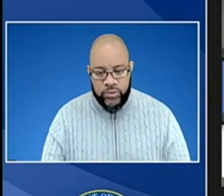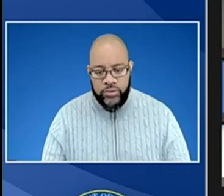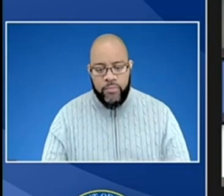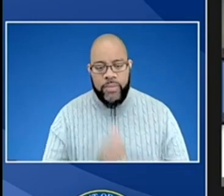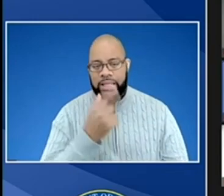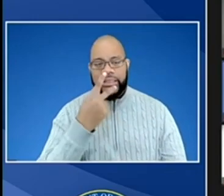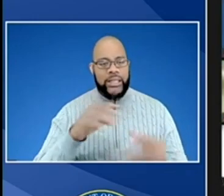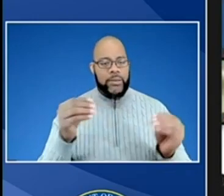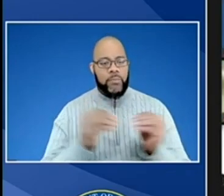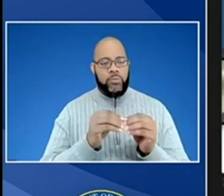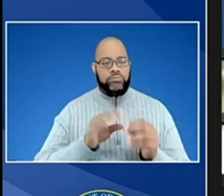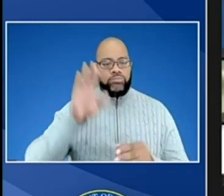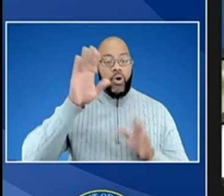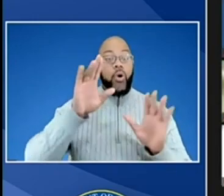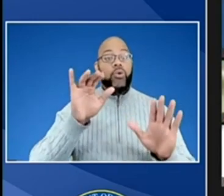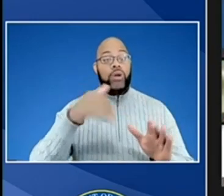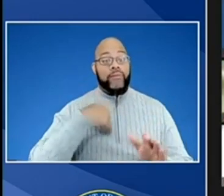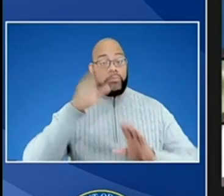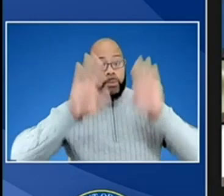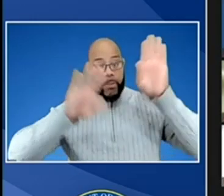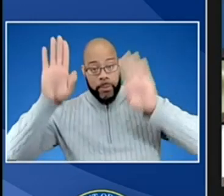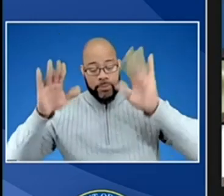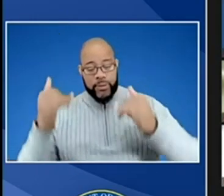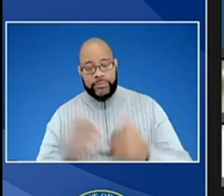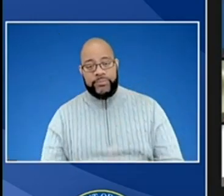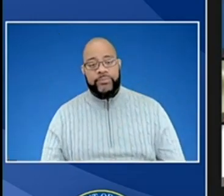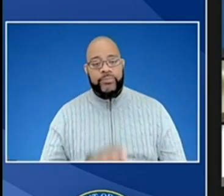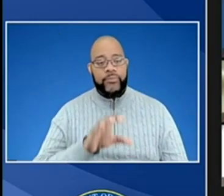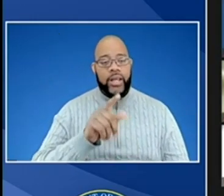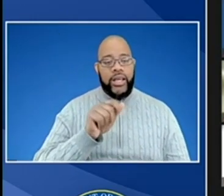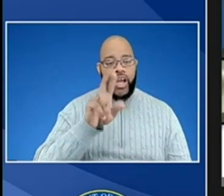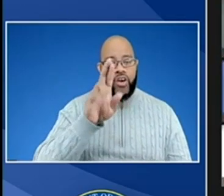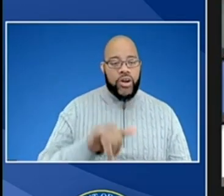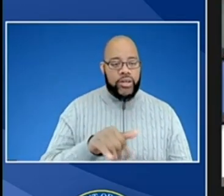further hands. Oh, here we go. Kira?